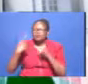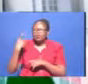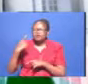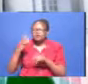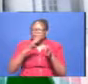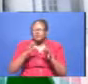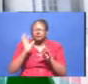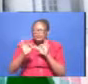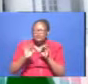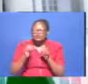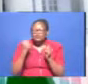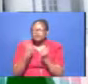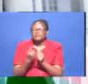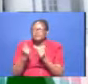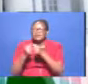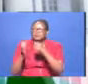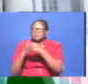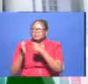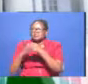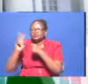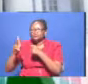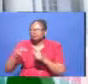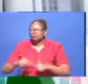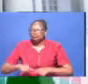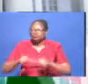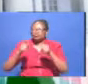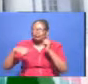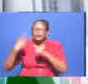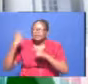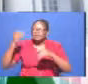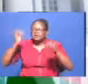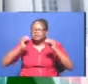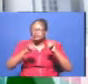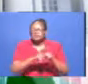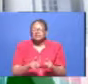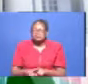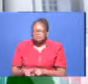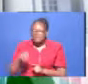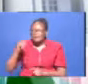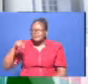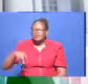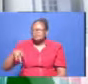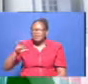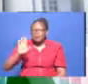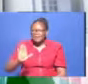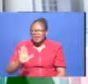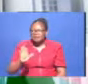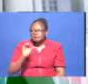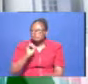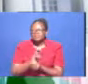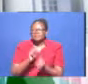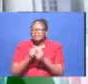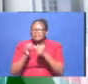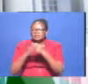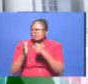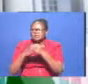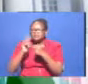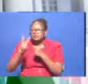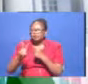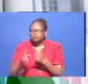in November 1992 and proceeded to win the election as Gishogo Member of Parliament in December 1992 against